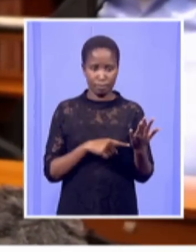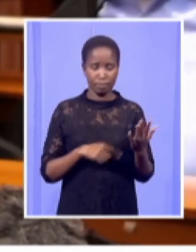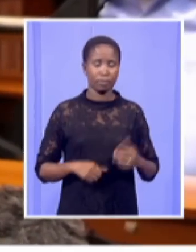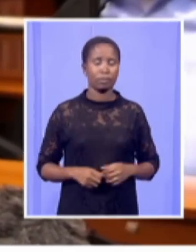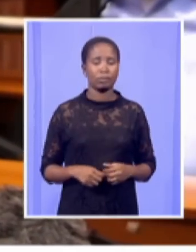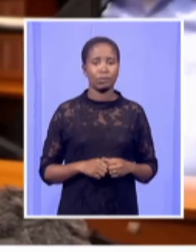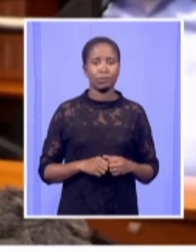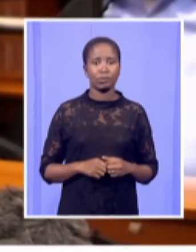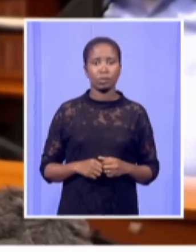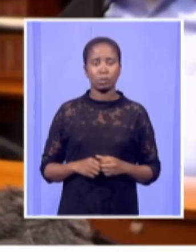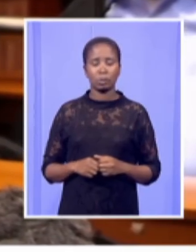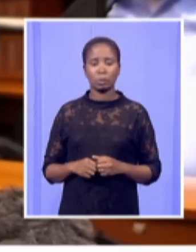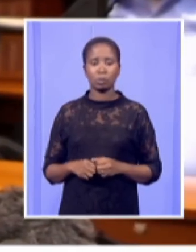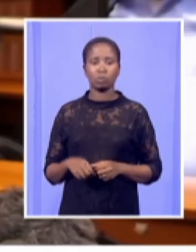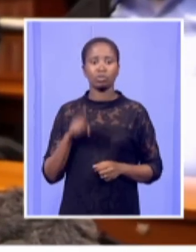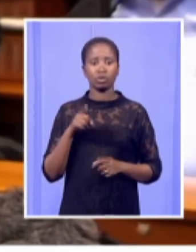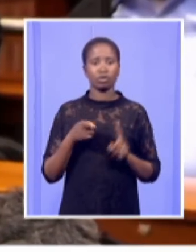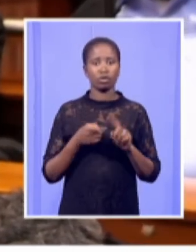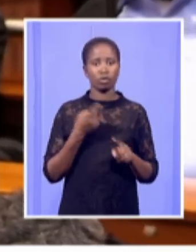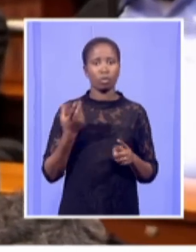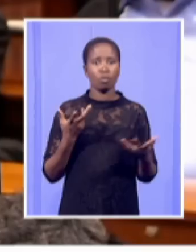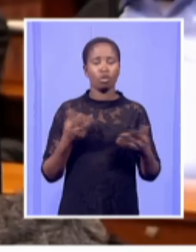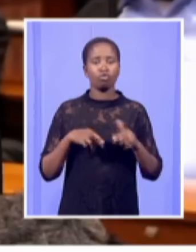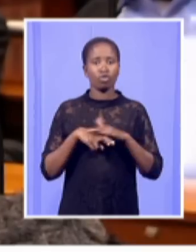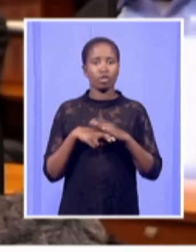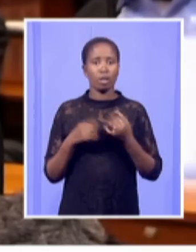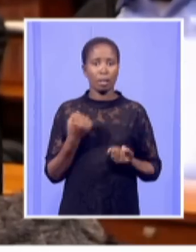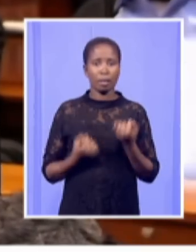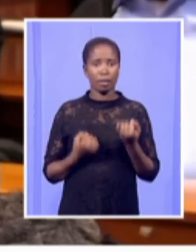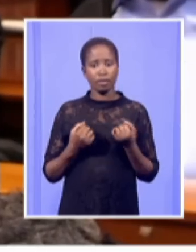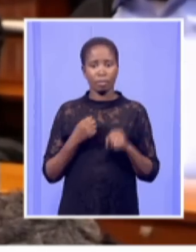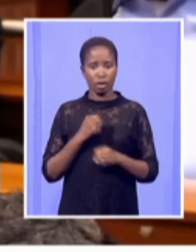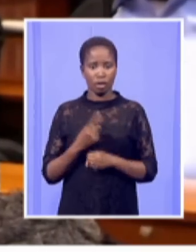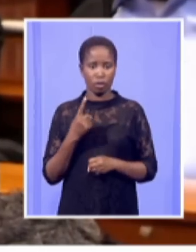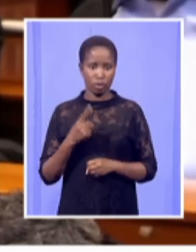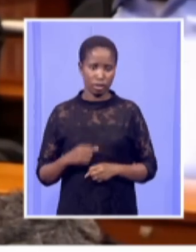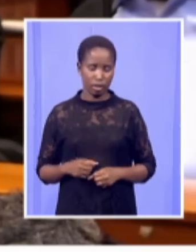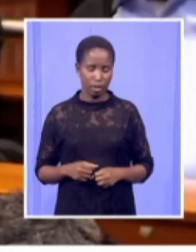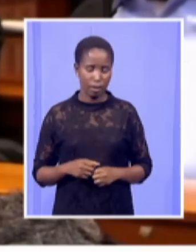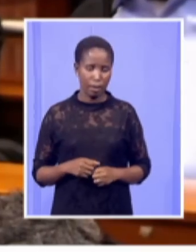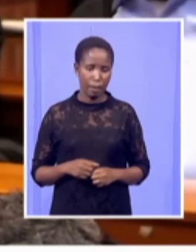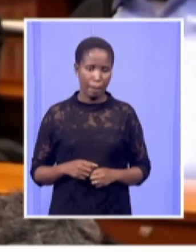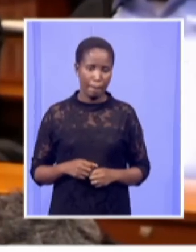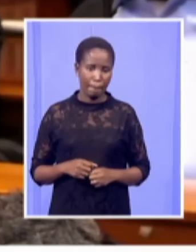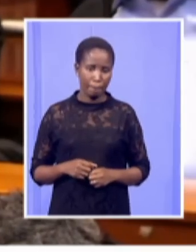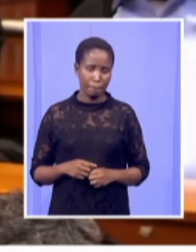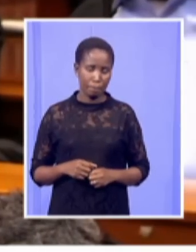is in the regional court for the regional division of Gauteng, held at the